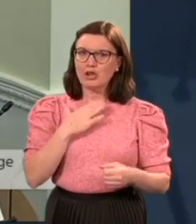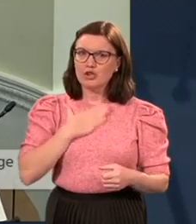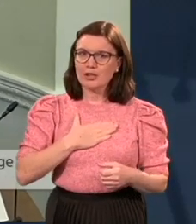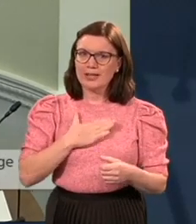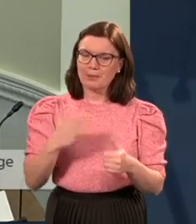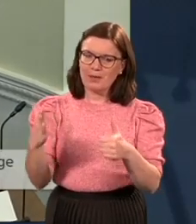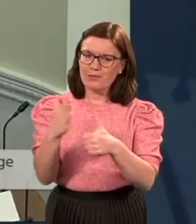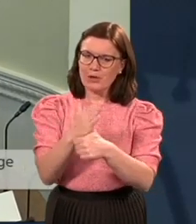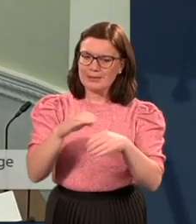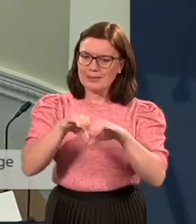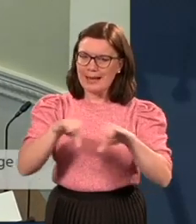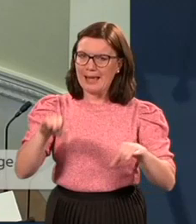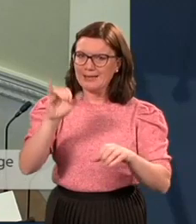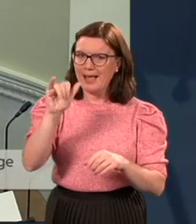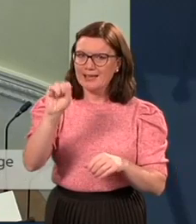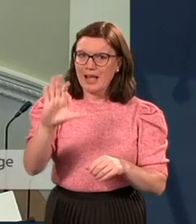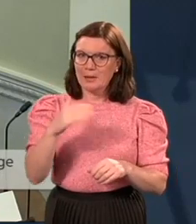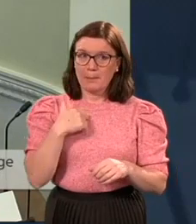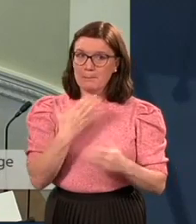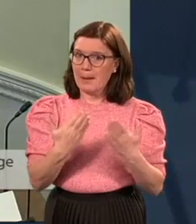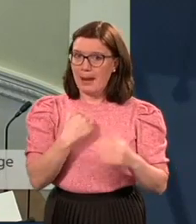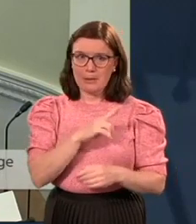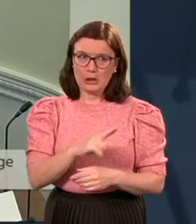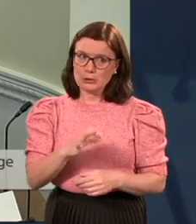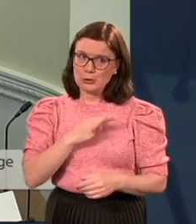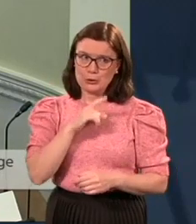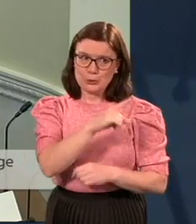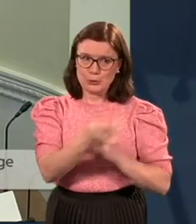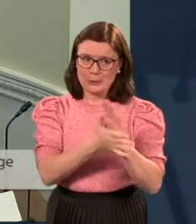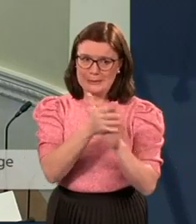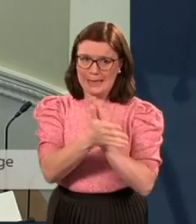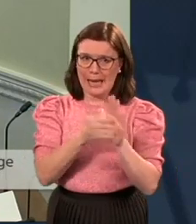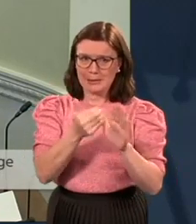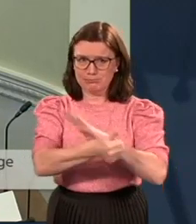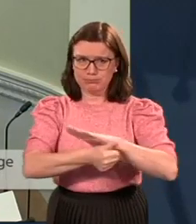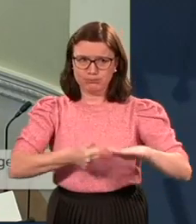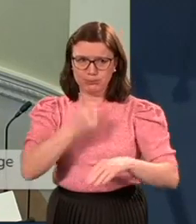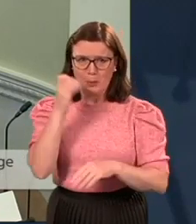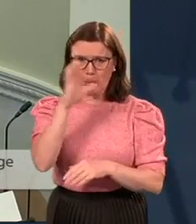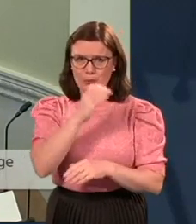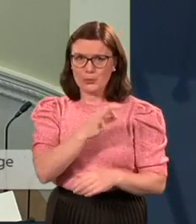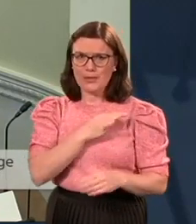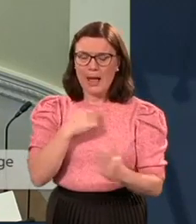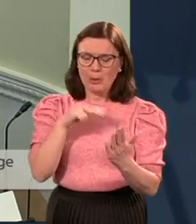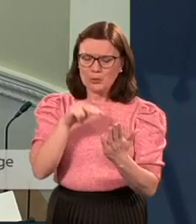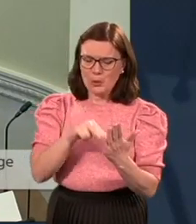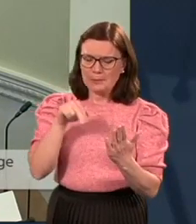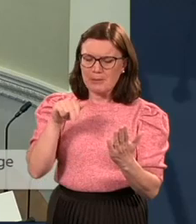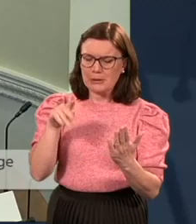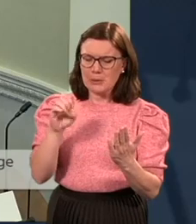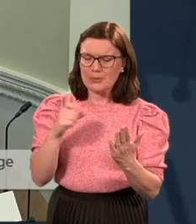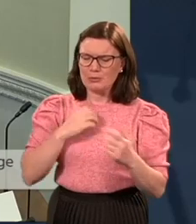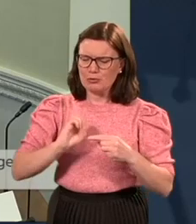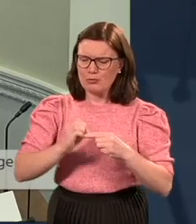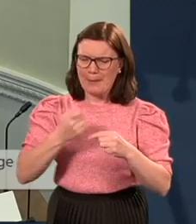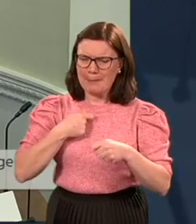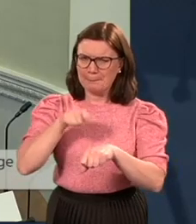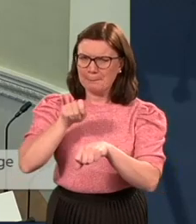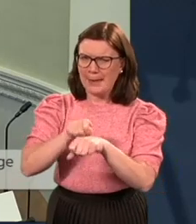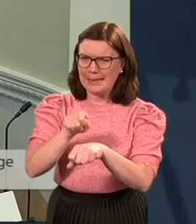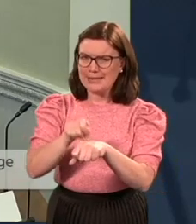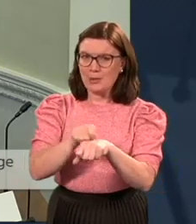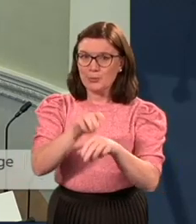won't be as good as the Cathaoirleach in relation to delivering his fluency. I look at my notes and I will try my best. And to